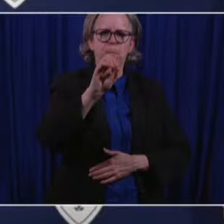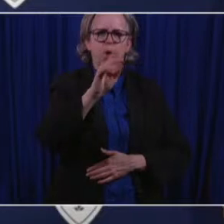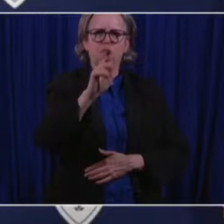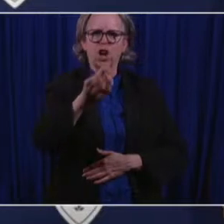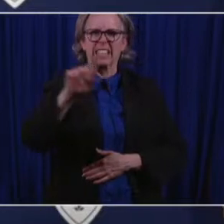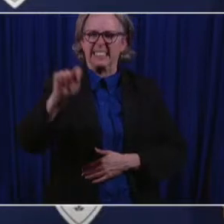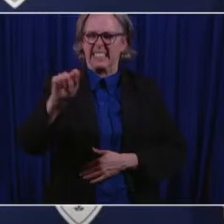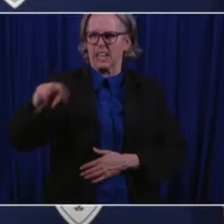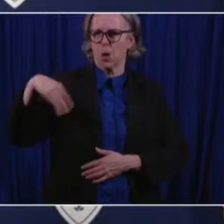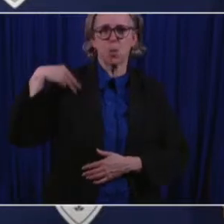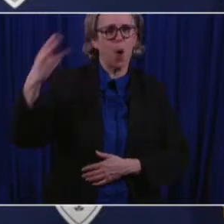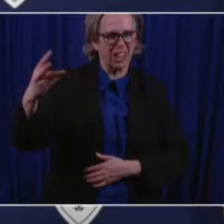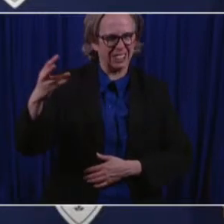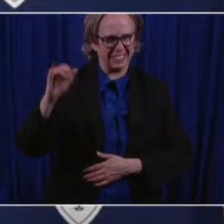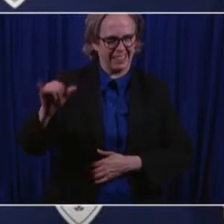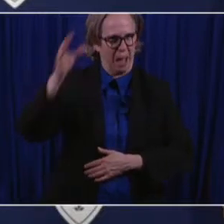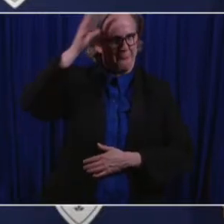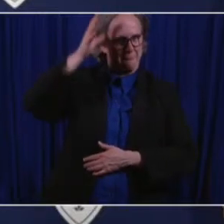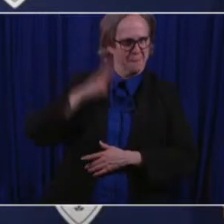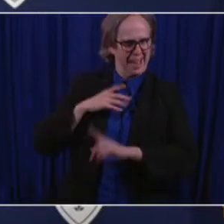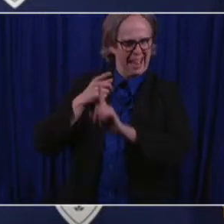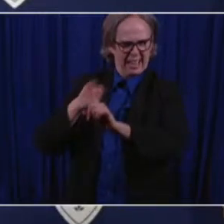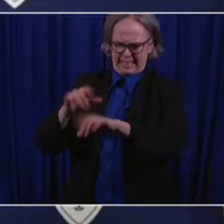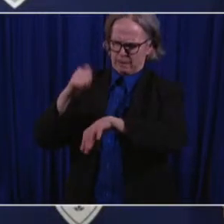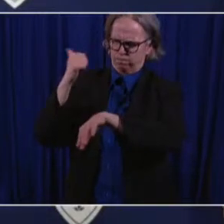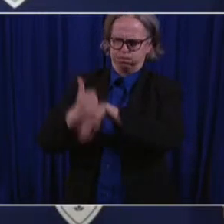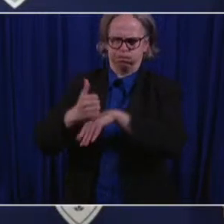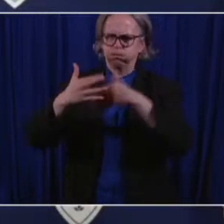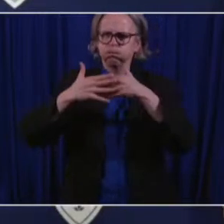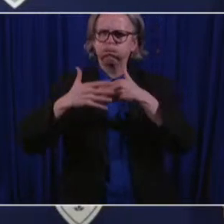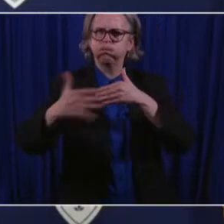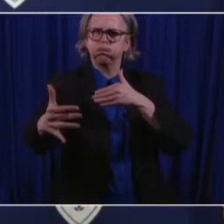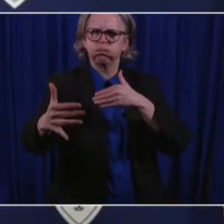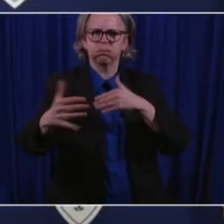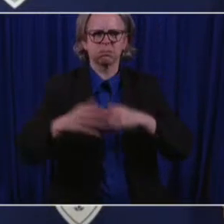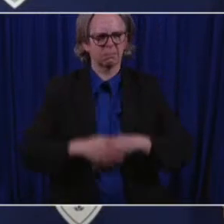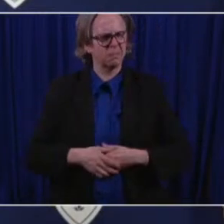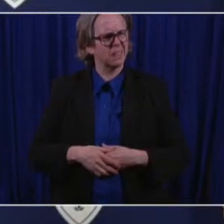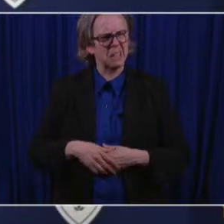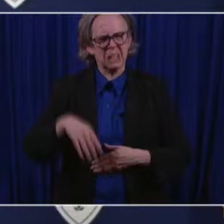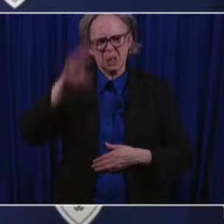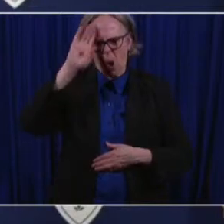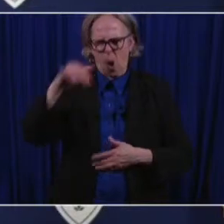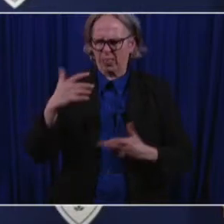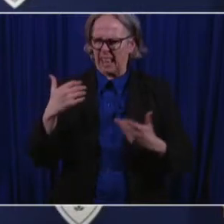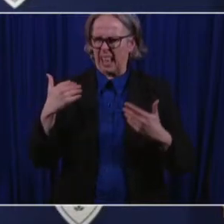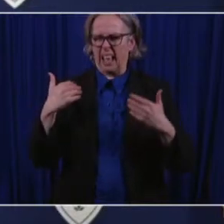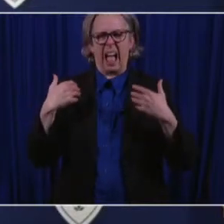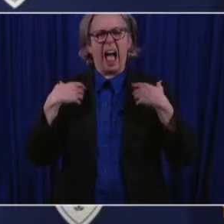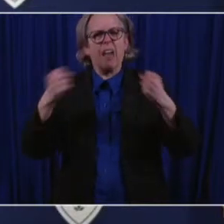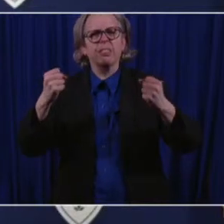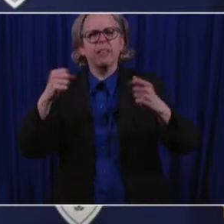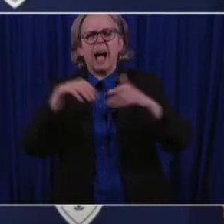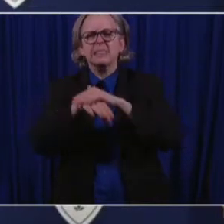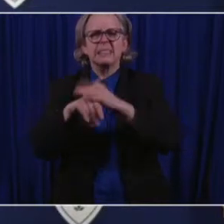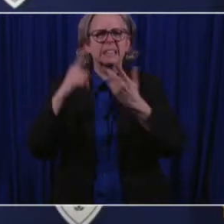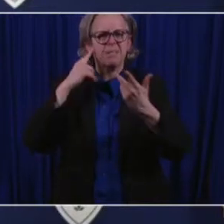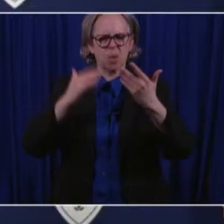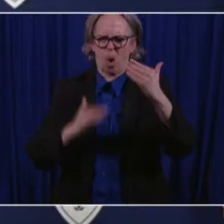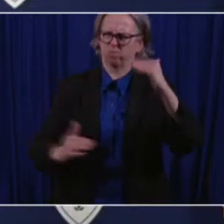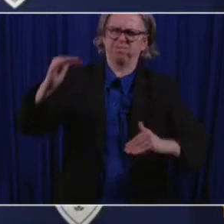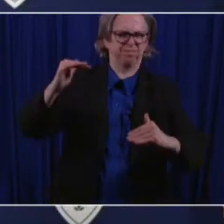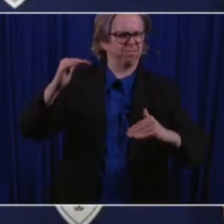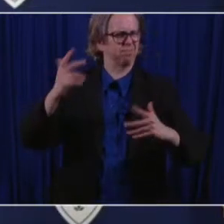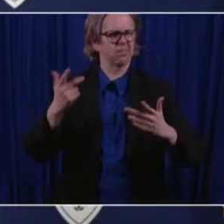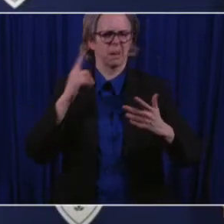Congress. Today, we know that health disparities in minority communities certainly persist. This year, the National Minority Health